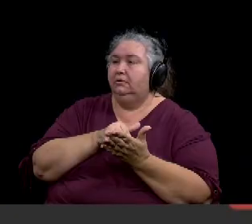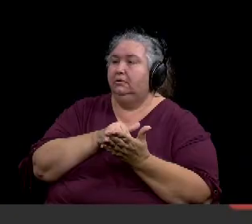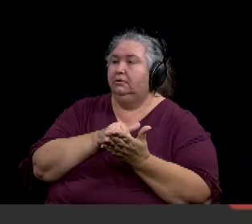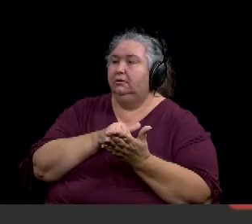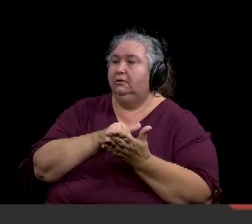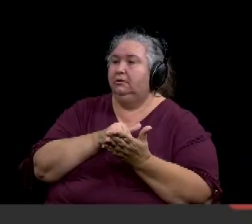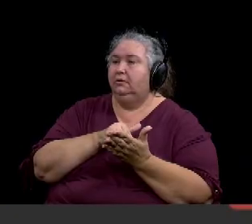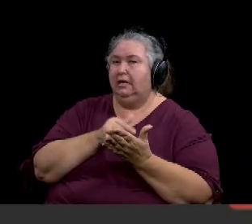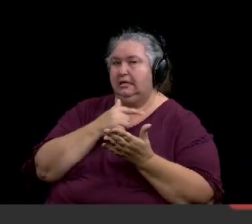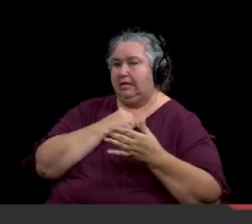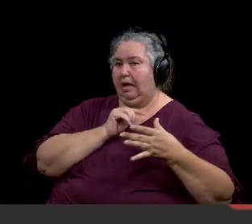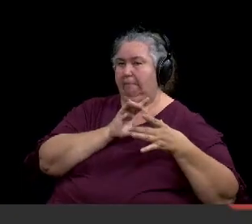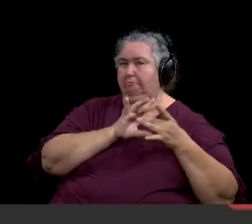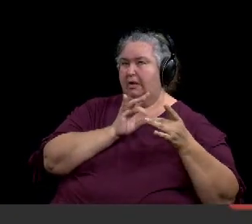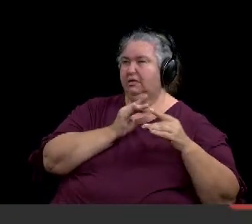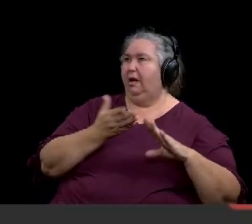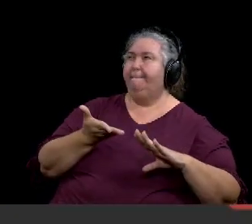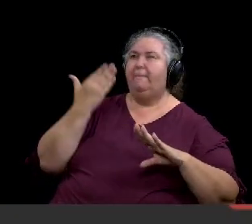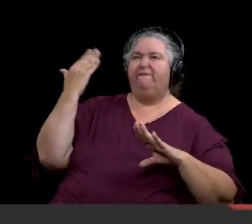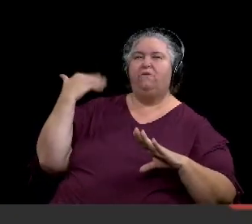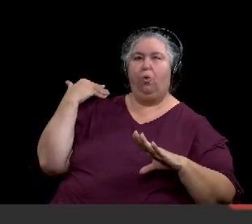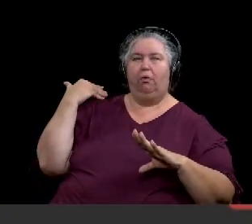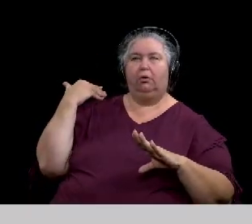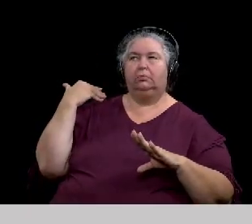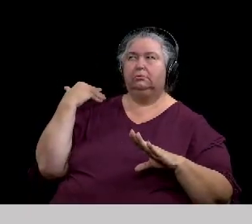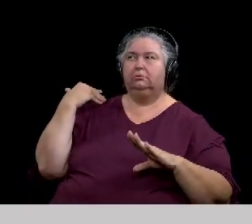I mentioned at a previous press conference.